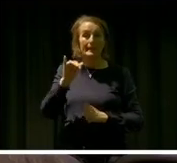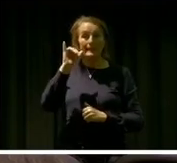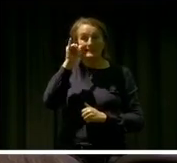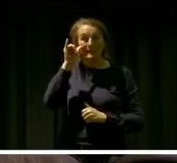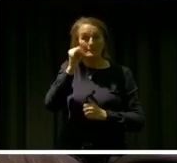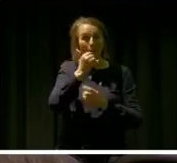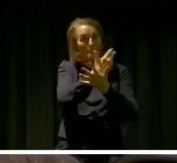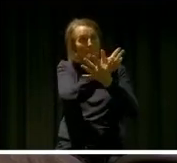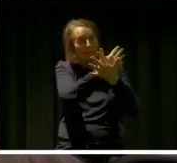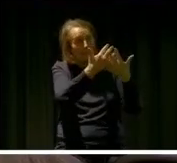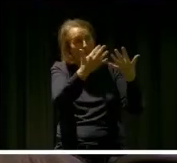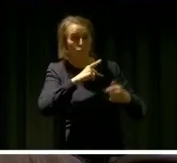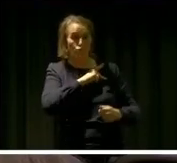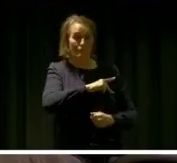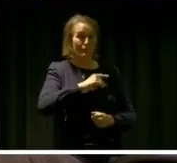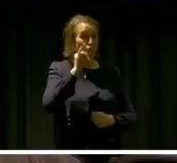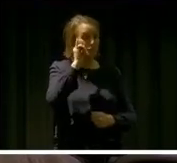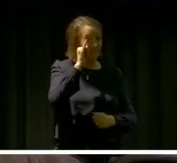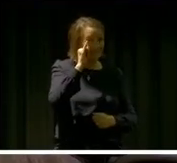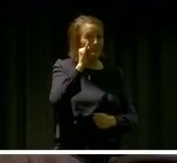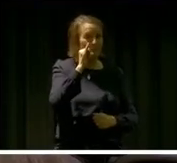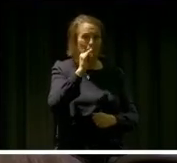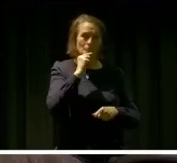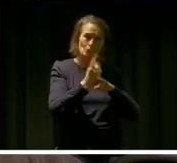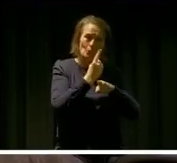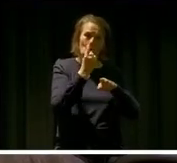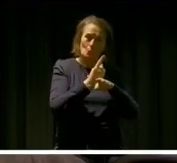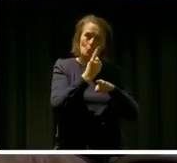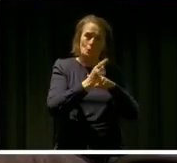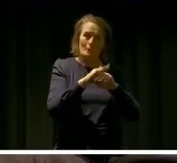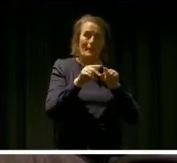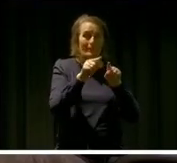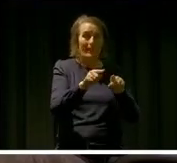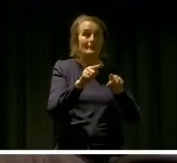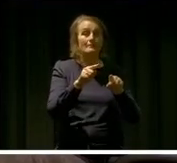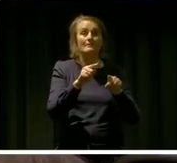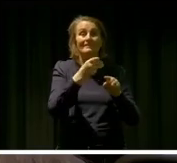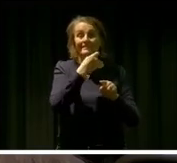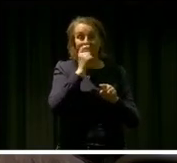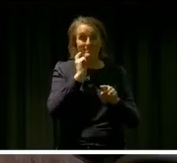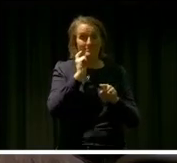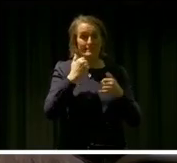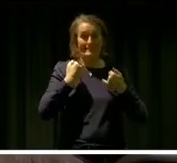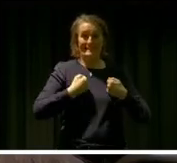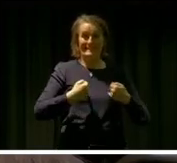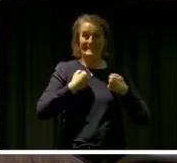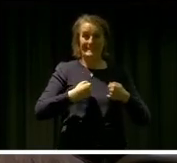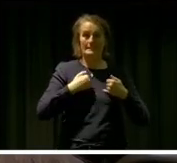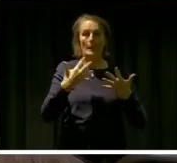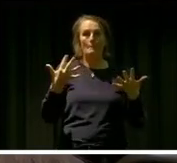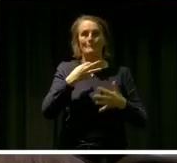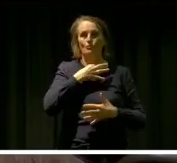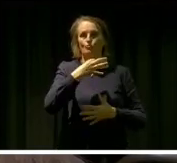to put the mouth back into health for decades. Periodontal disease is one of the big risk